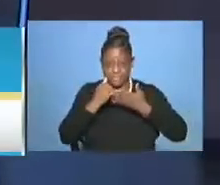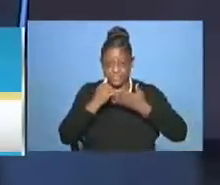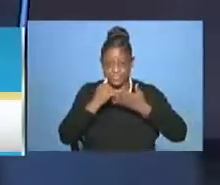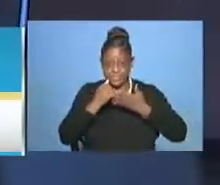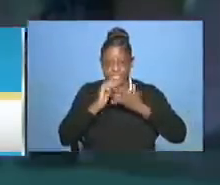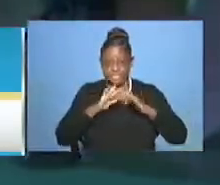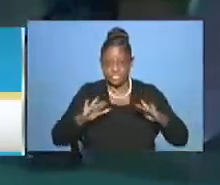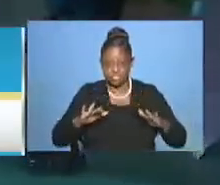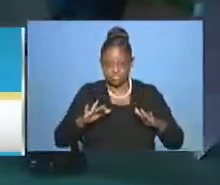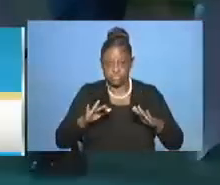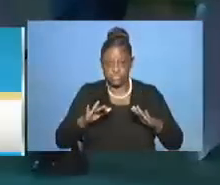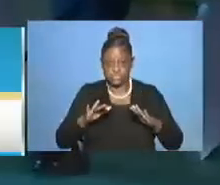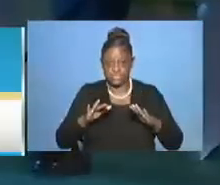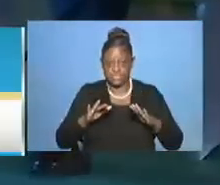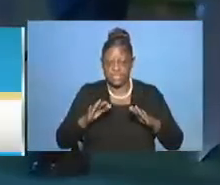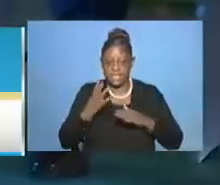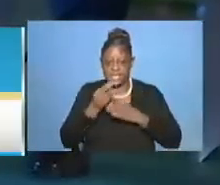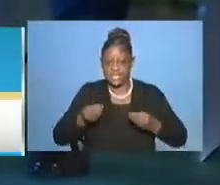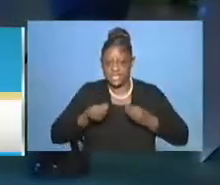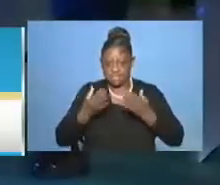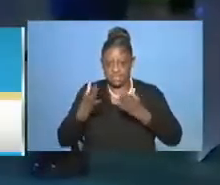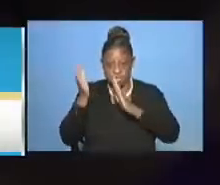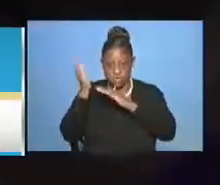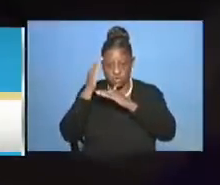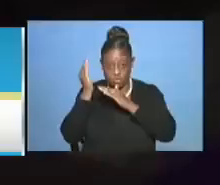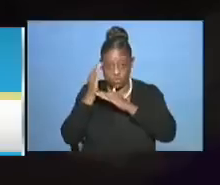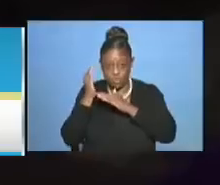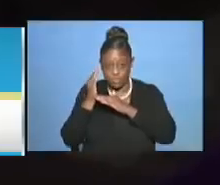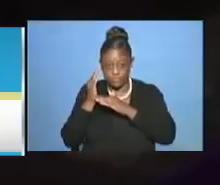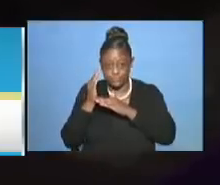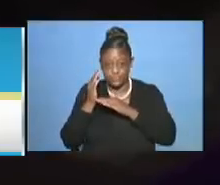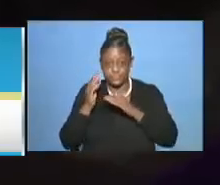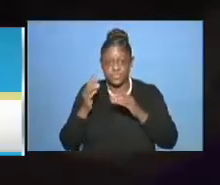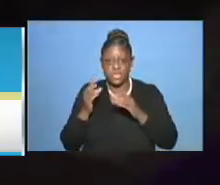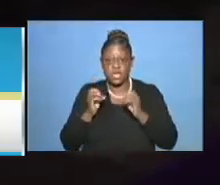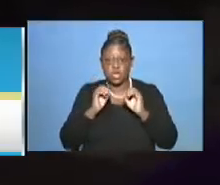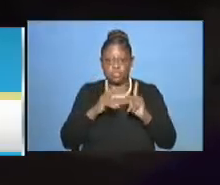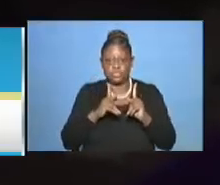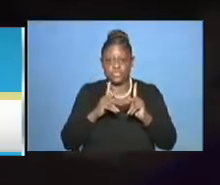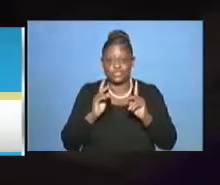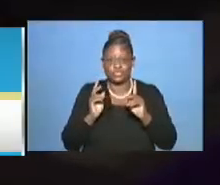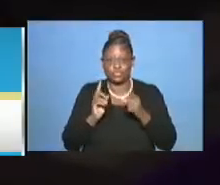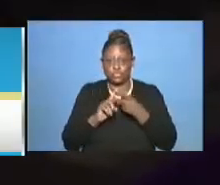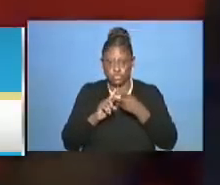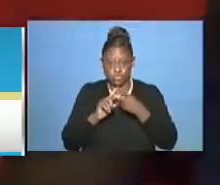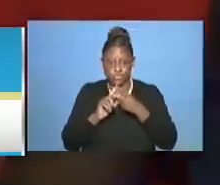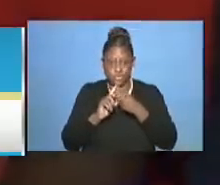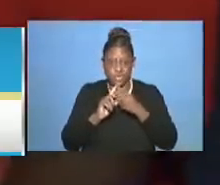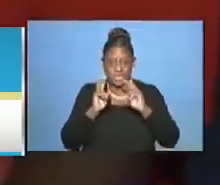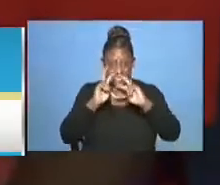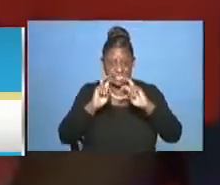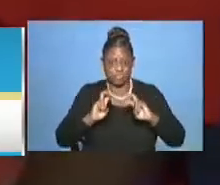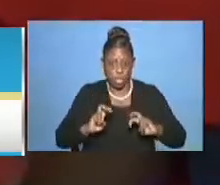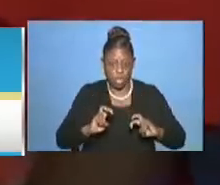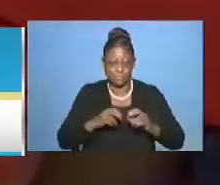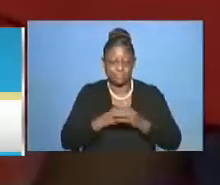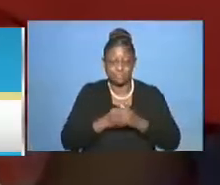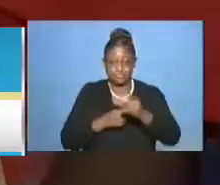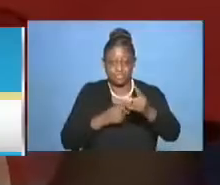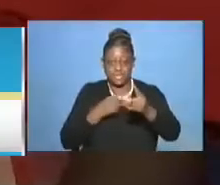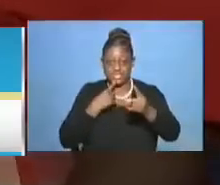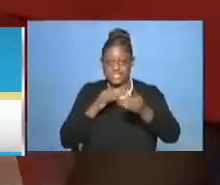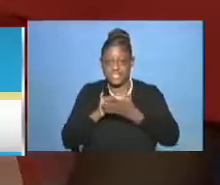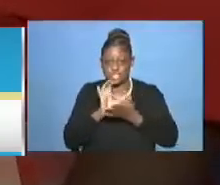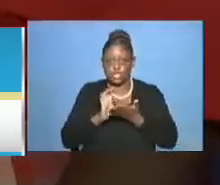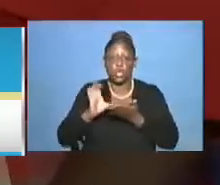on diverse students while giving college hopefuls a buffet of options to explore. This is a college fair, but it's